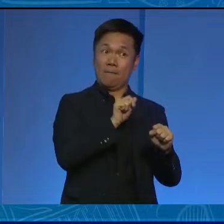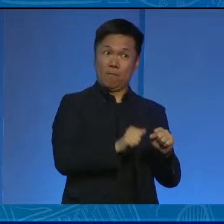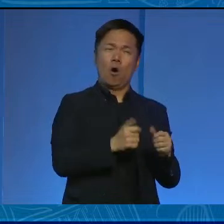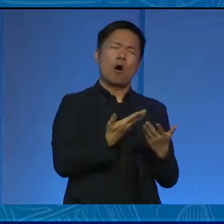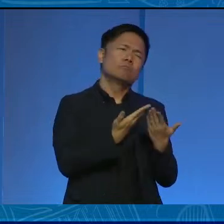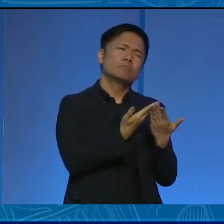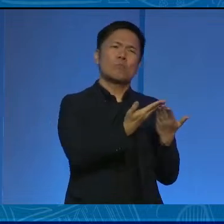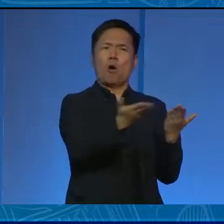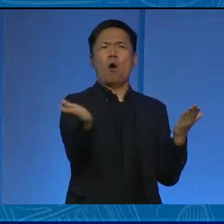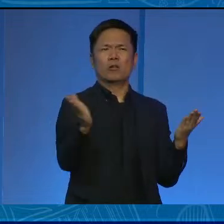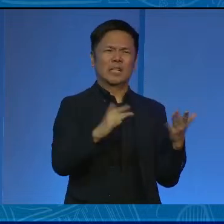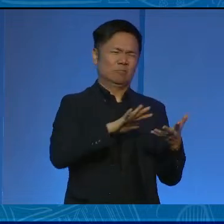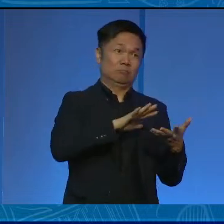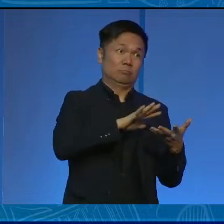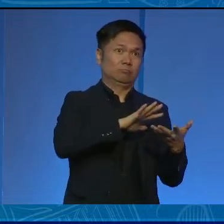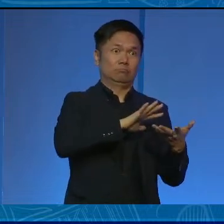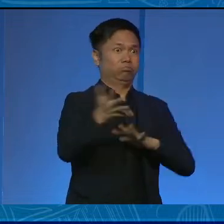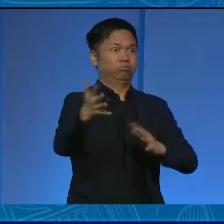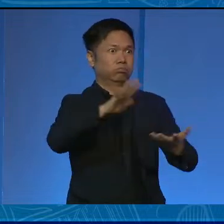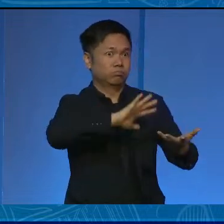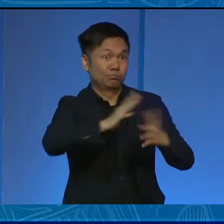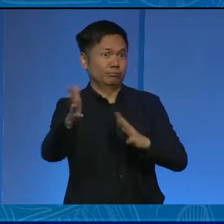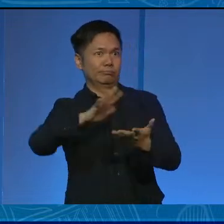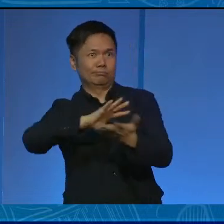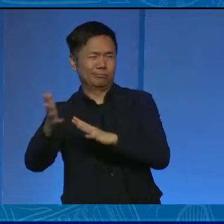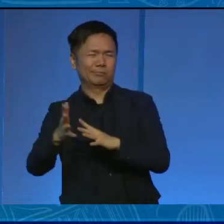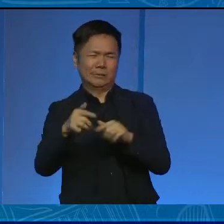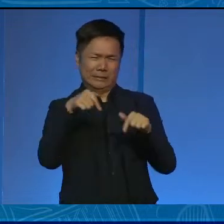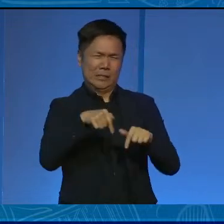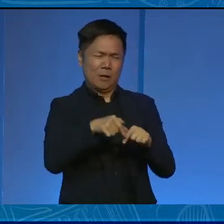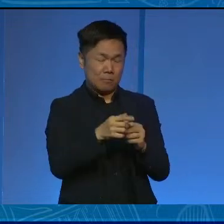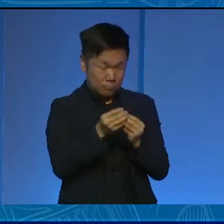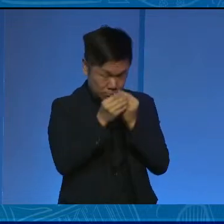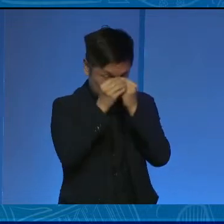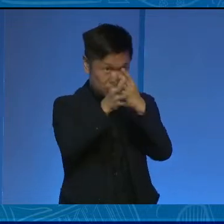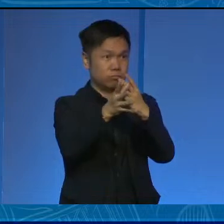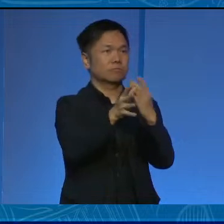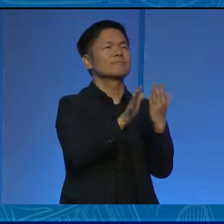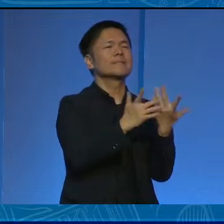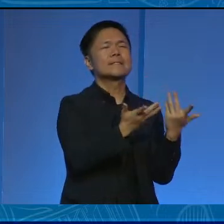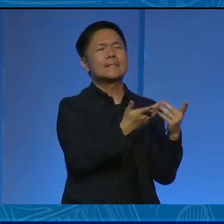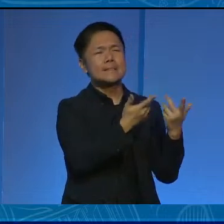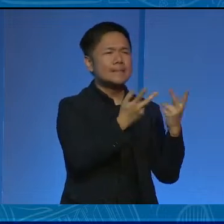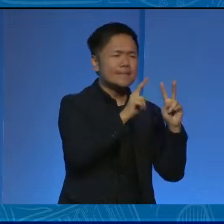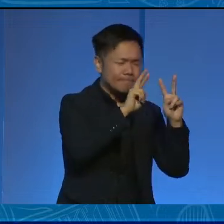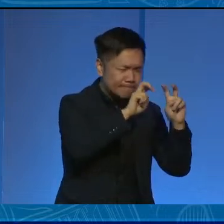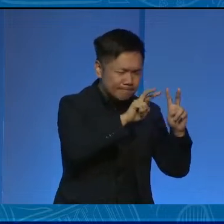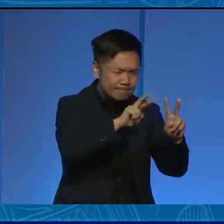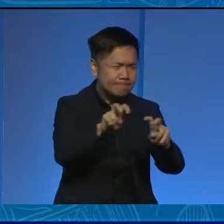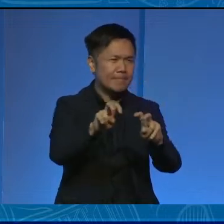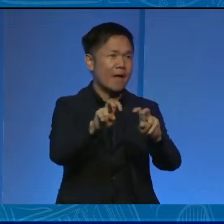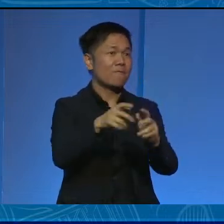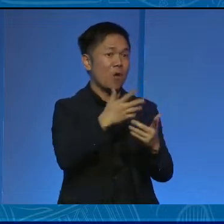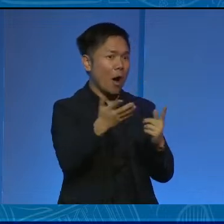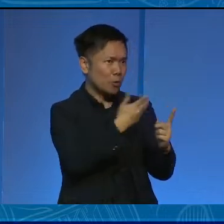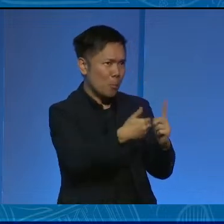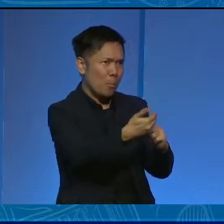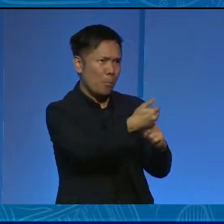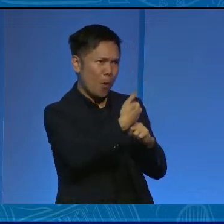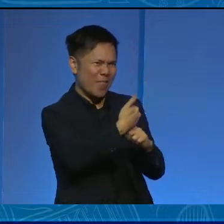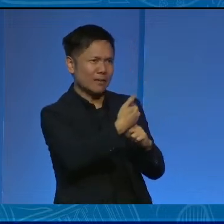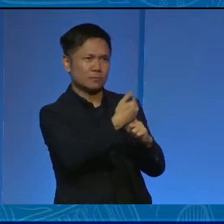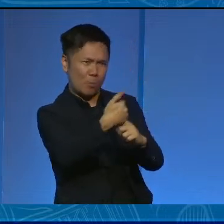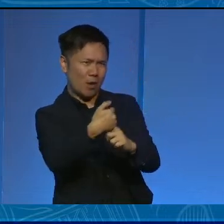hazards too and all communities. This means our goal of protecting everyone on Earth through early warning systems